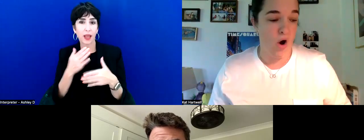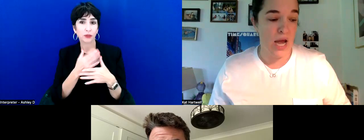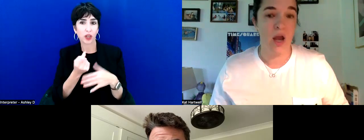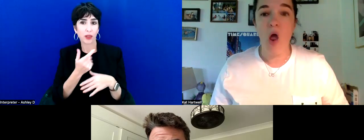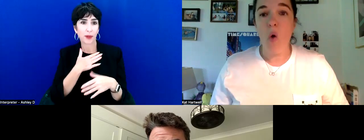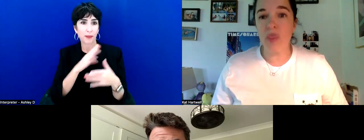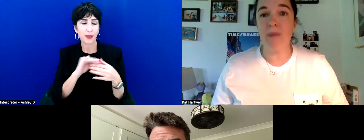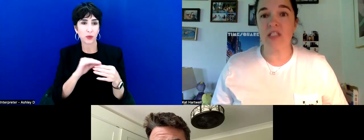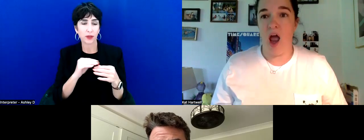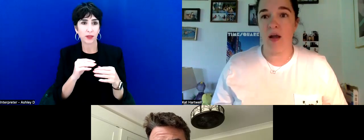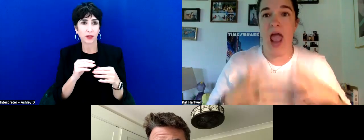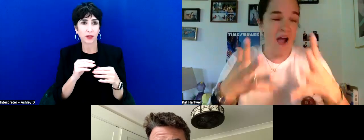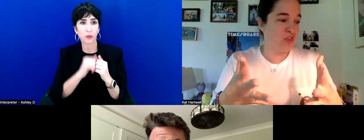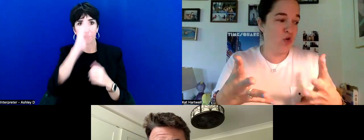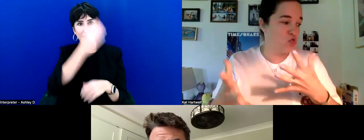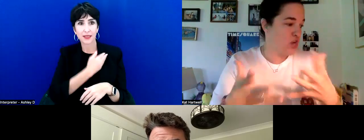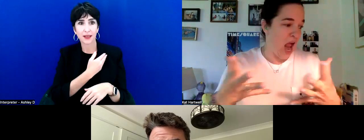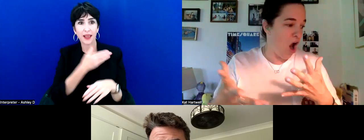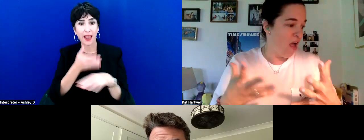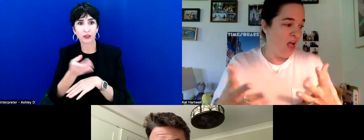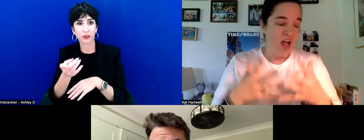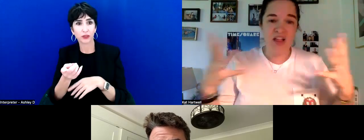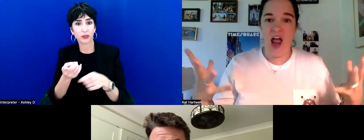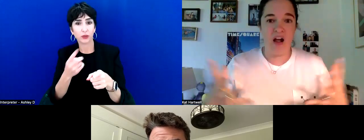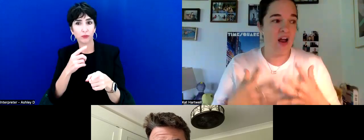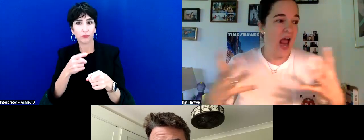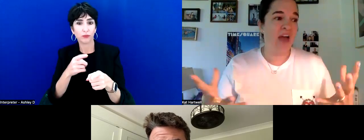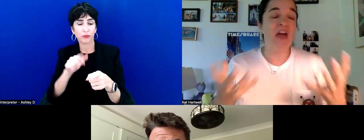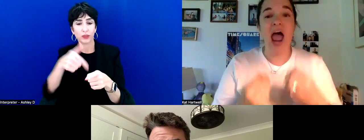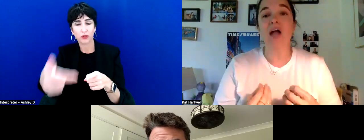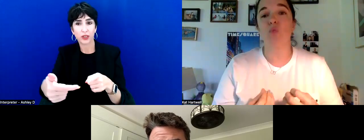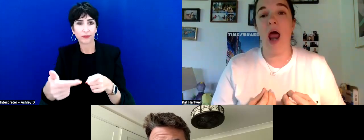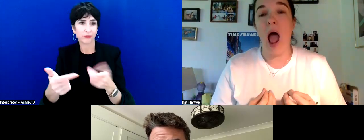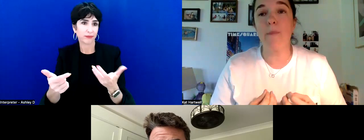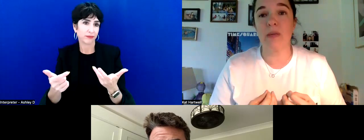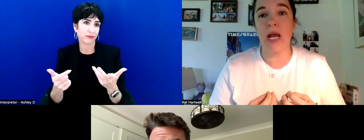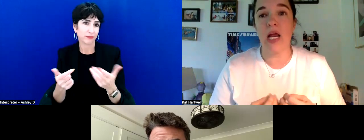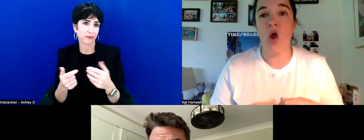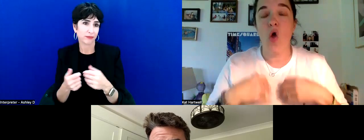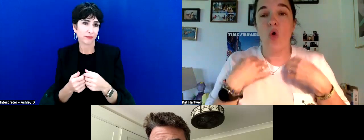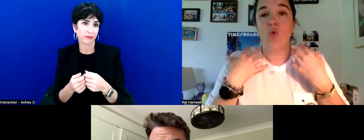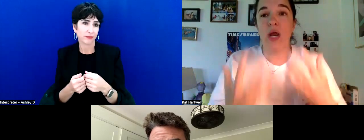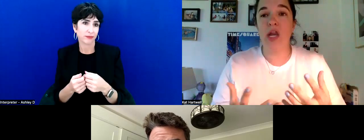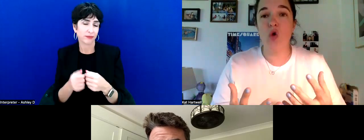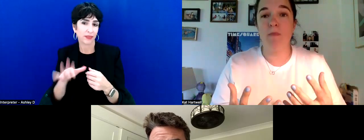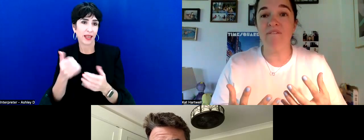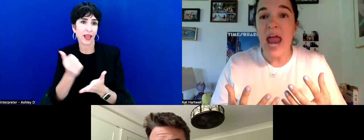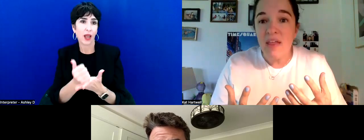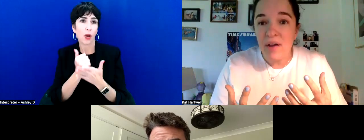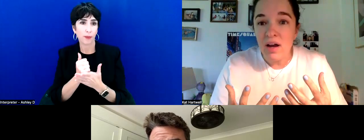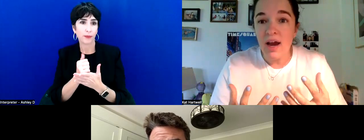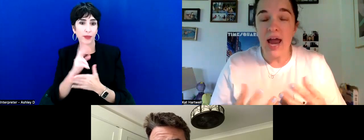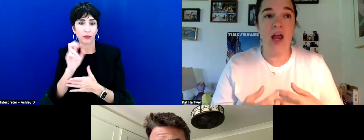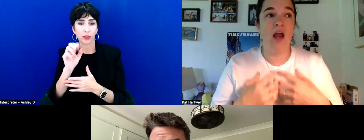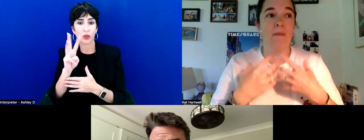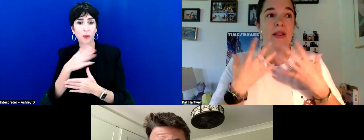my story with my son after you share, like, and then that what helped me renew my